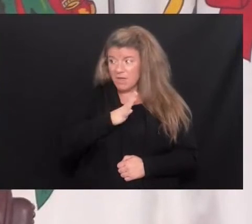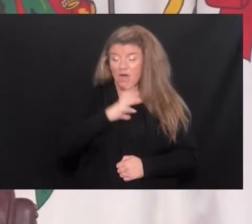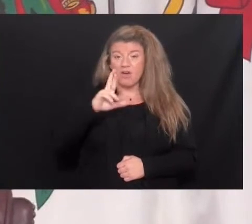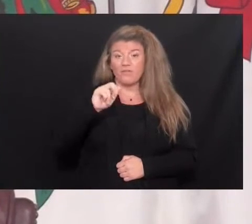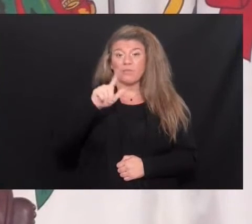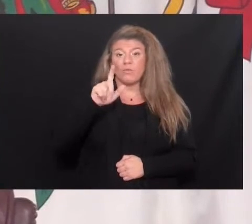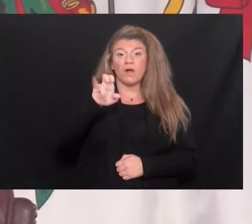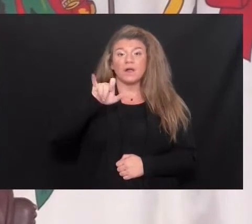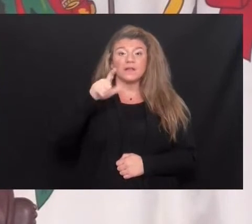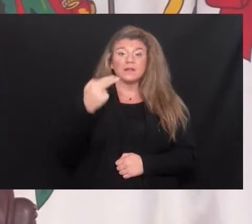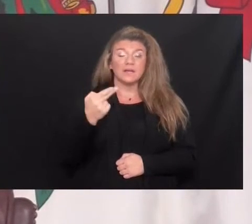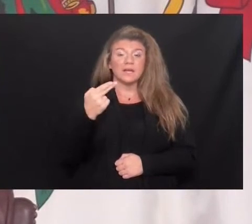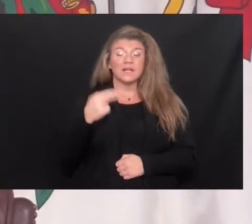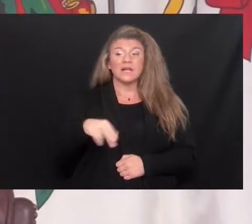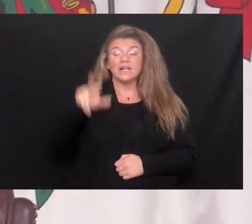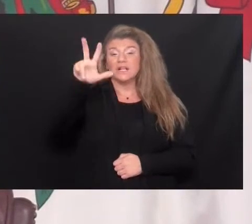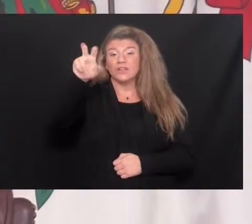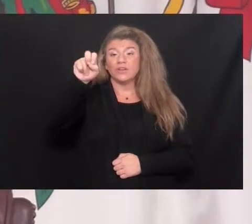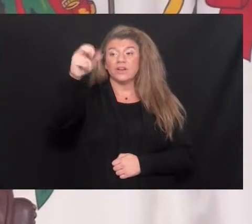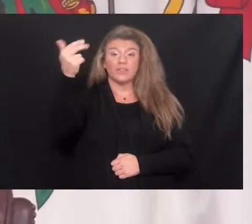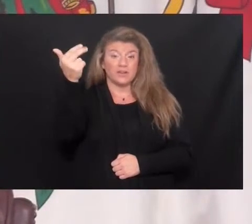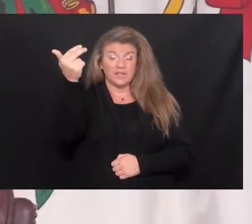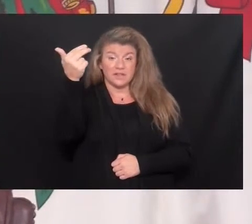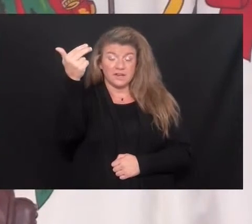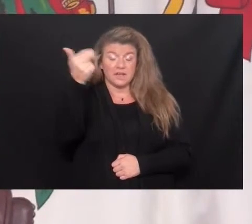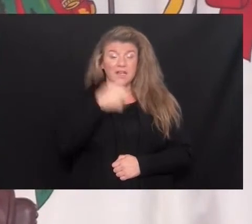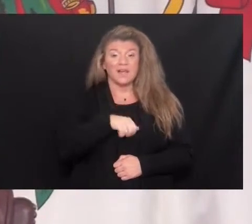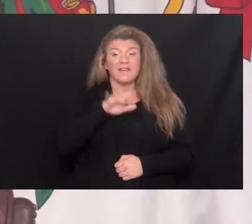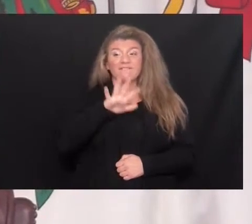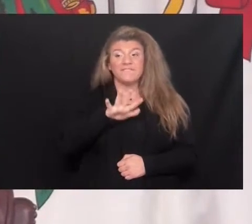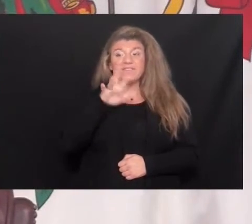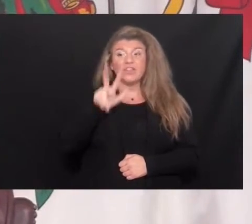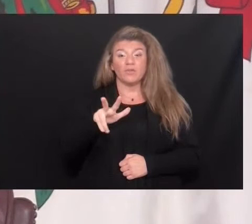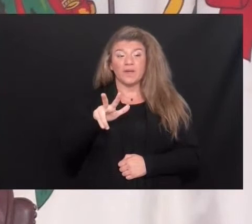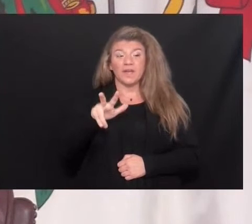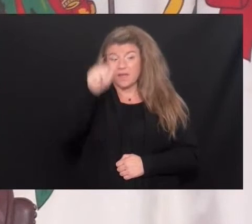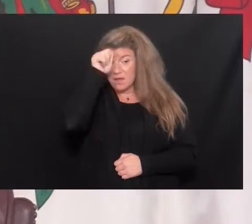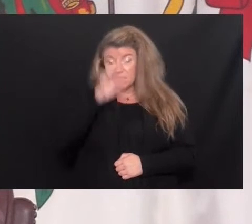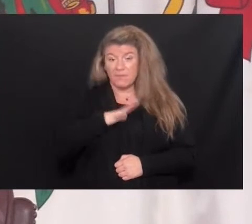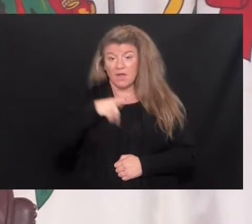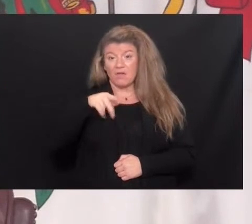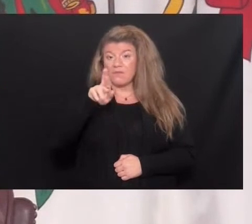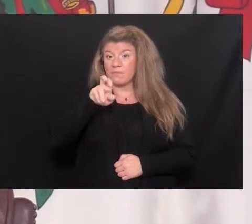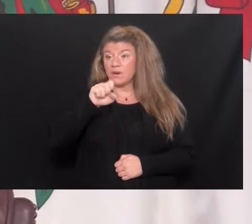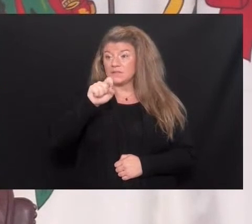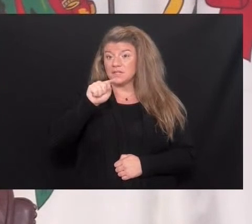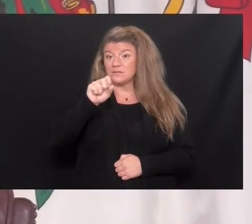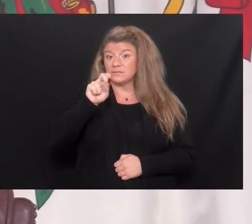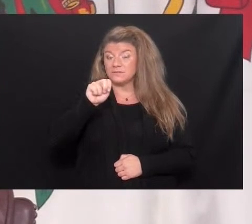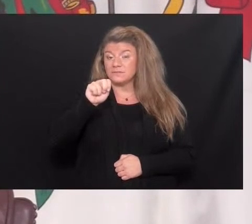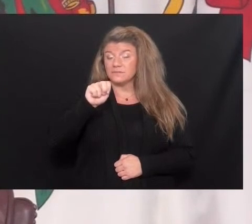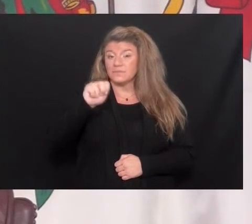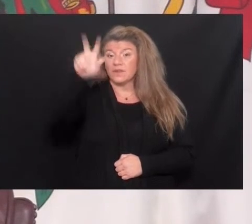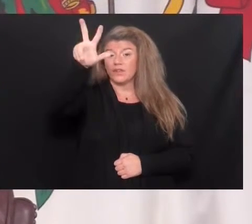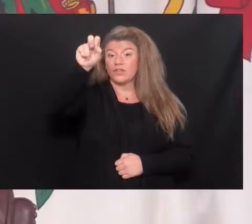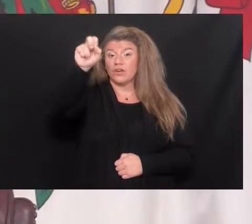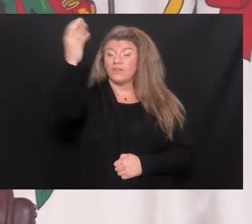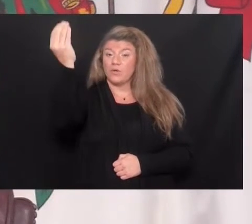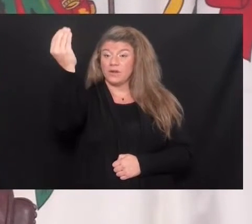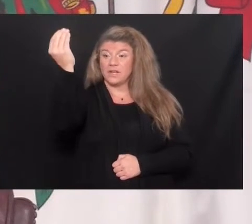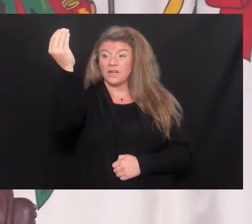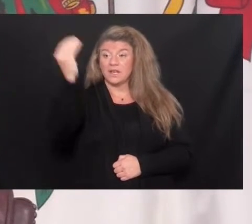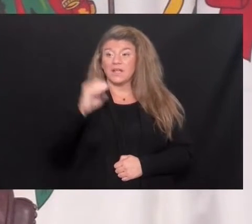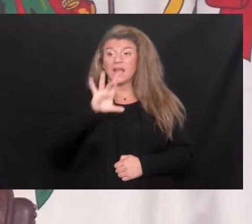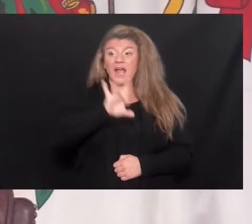Raleigh County. The 3,013th death is a 53-year-old male from Preston County. The 3,014th death